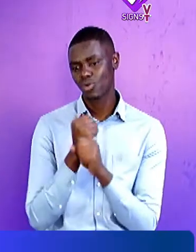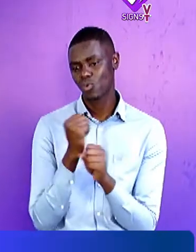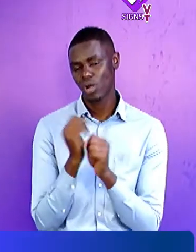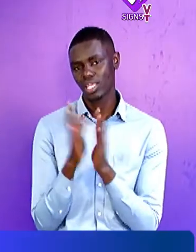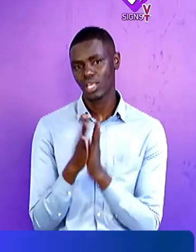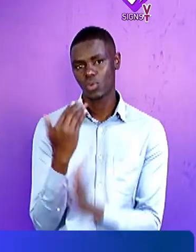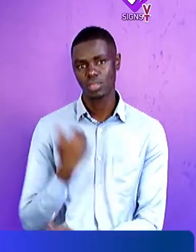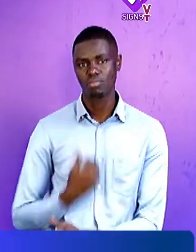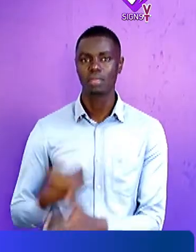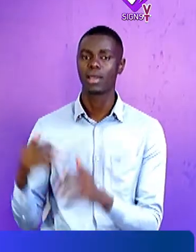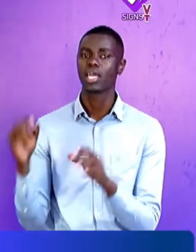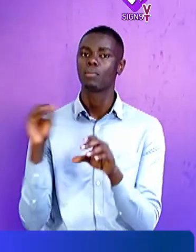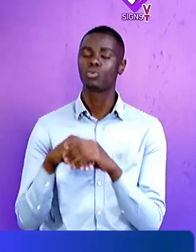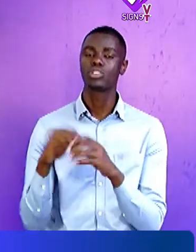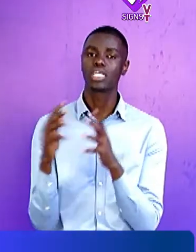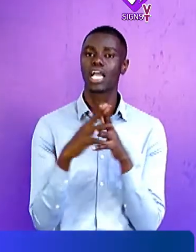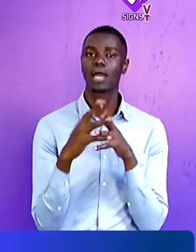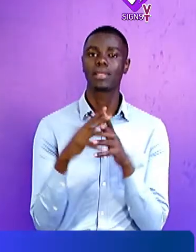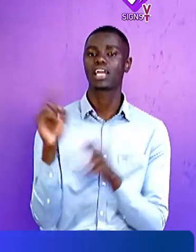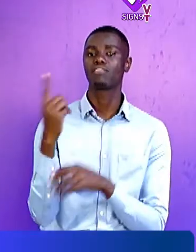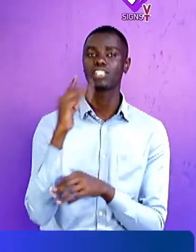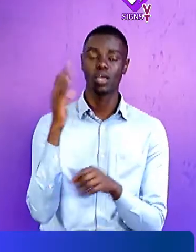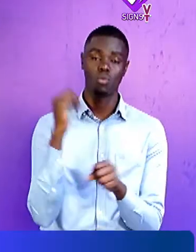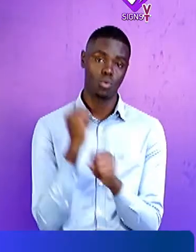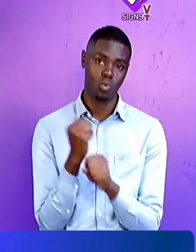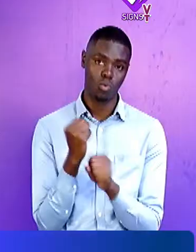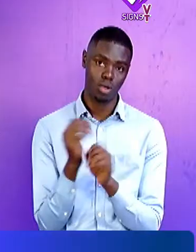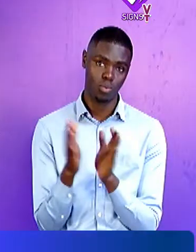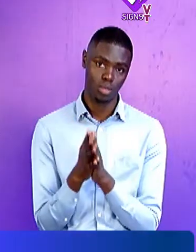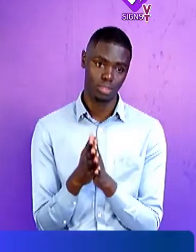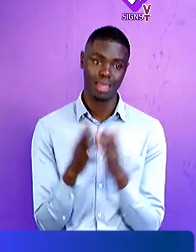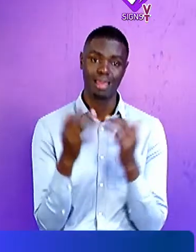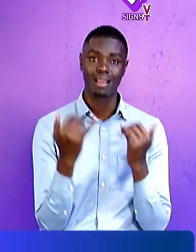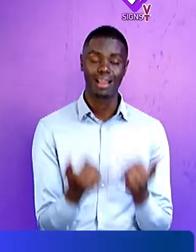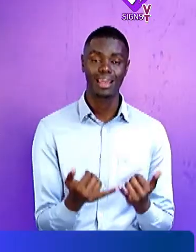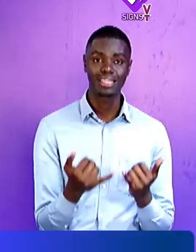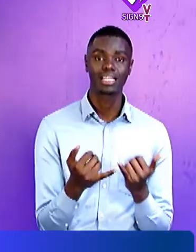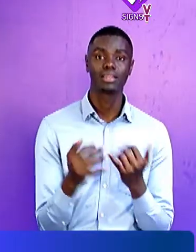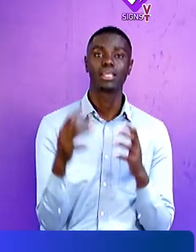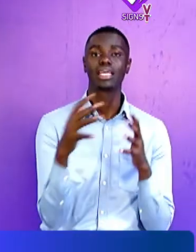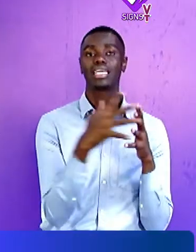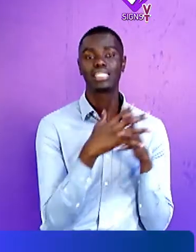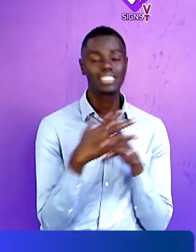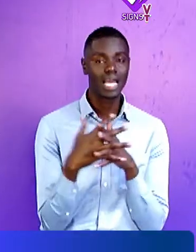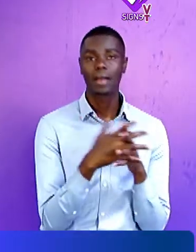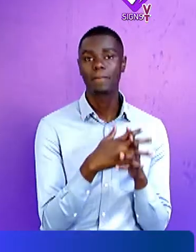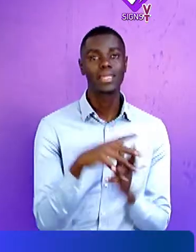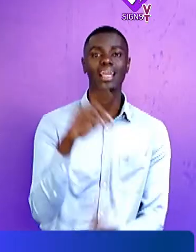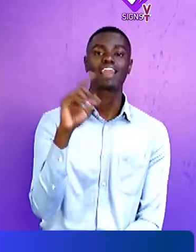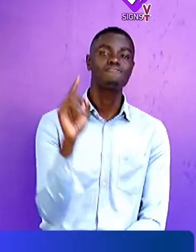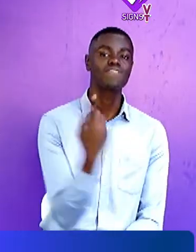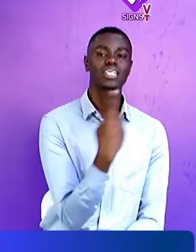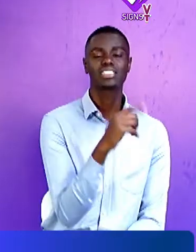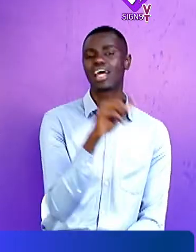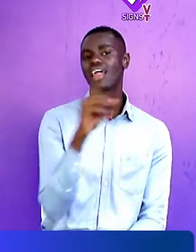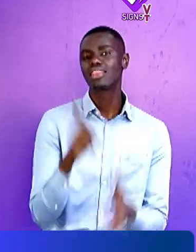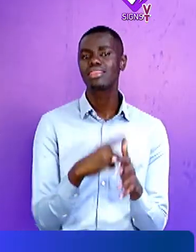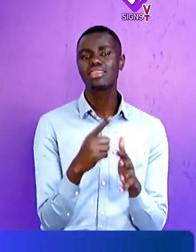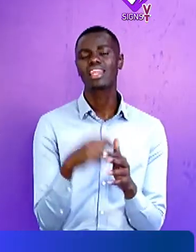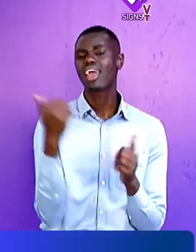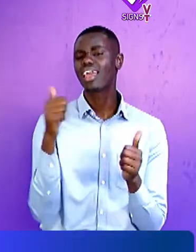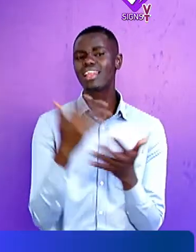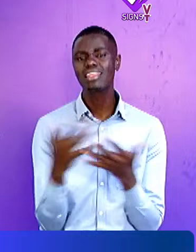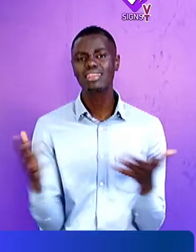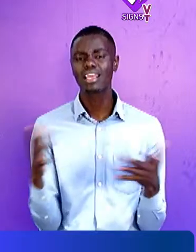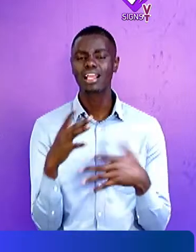by putting America first, I will work with. So you have to know that current dispensation America is America will be first. So anything in